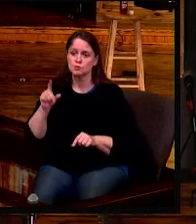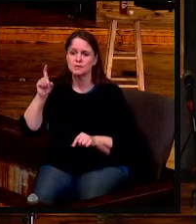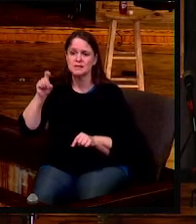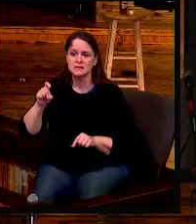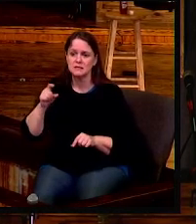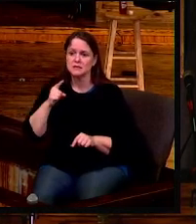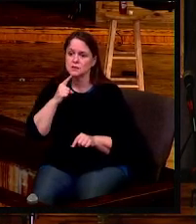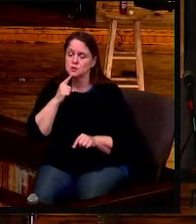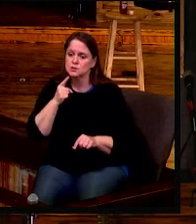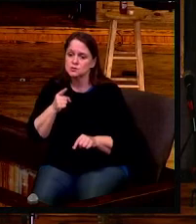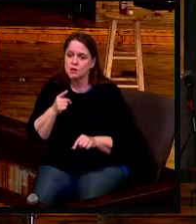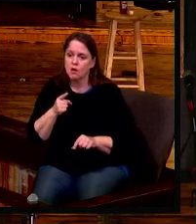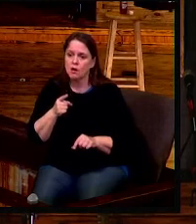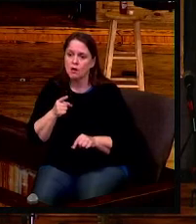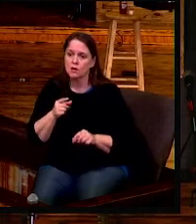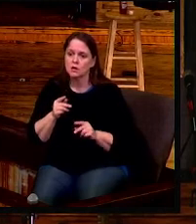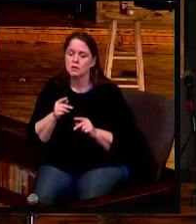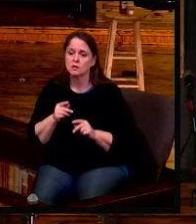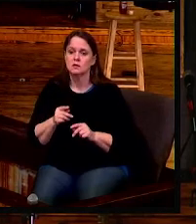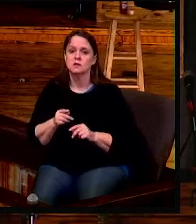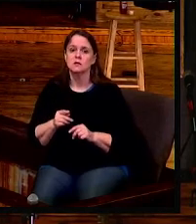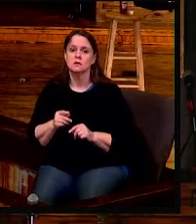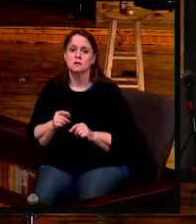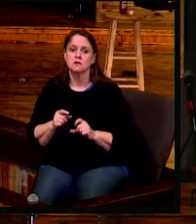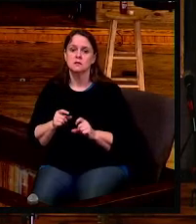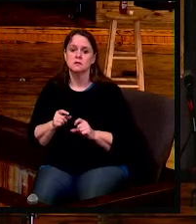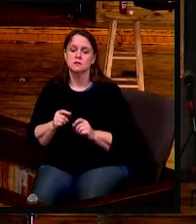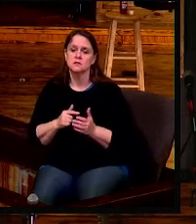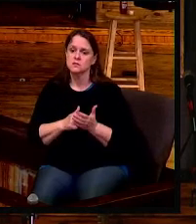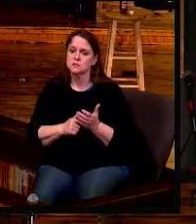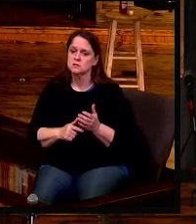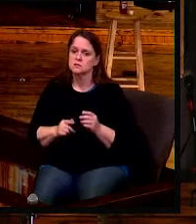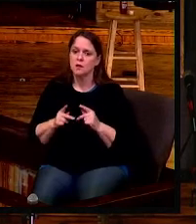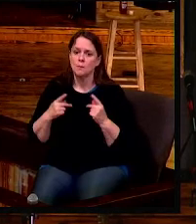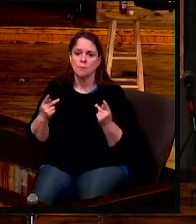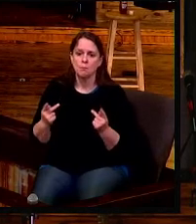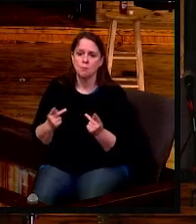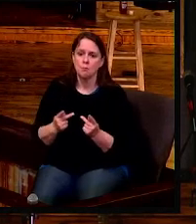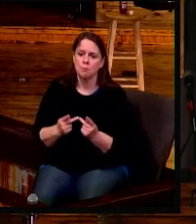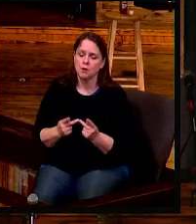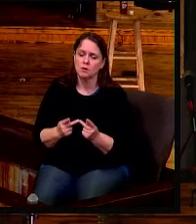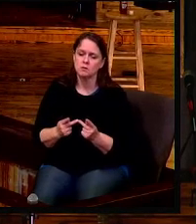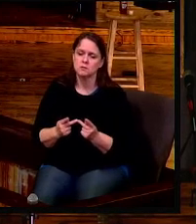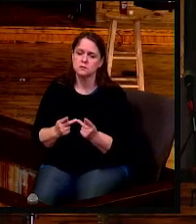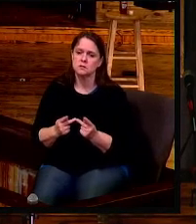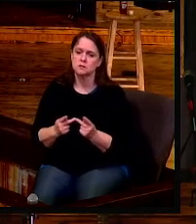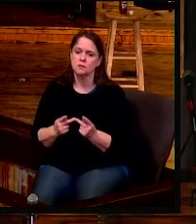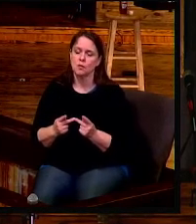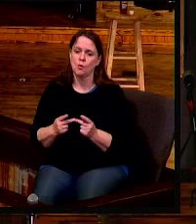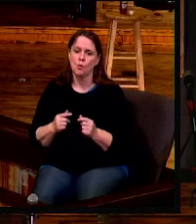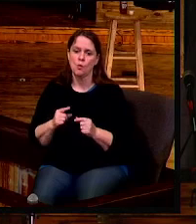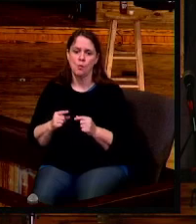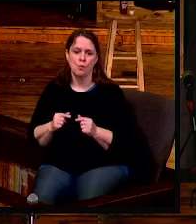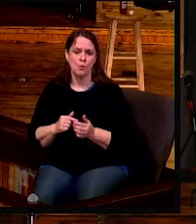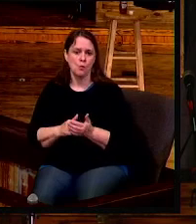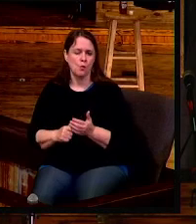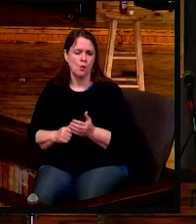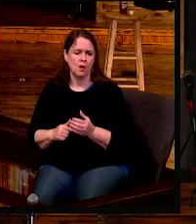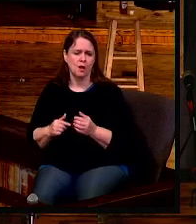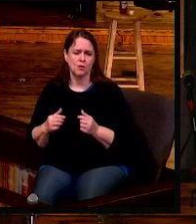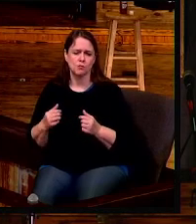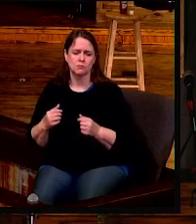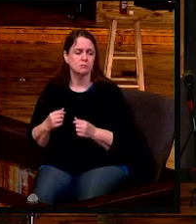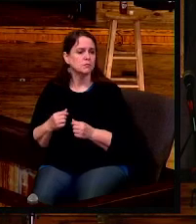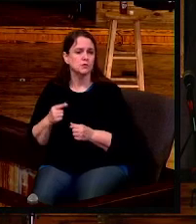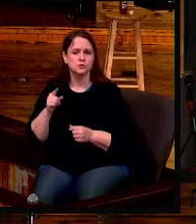yourself. Galatians 6:2 talks about bearing one another's burdens. Monday night, I was privileged to give the message up here to the men,